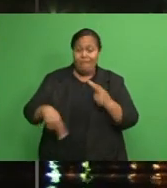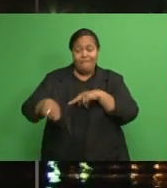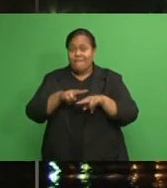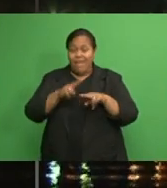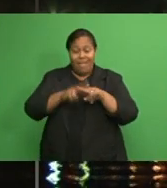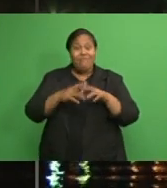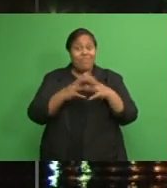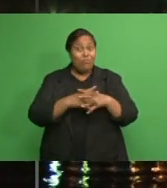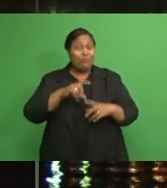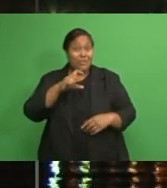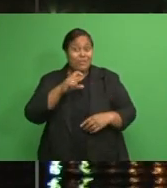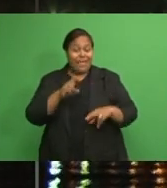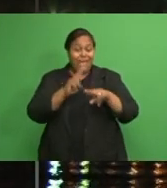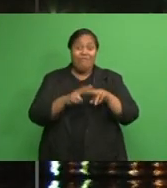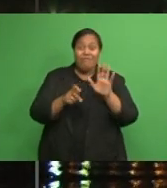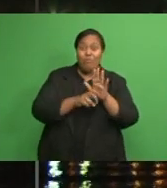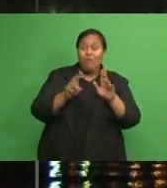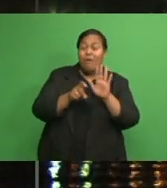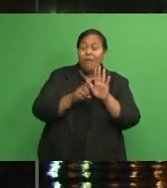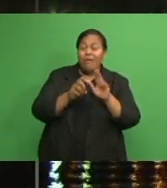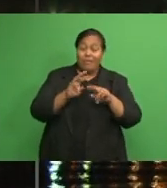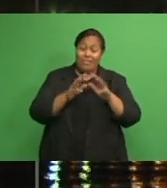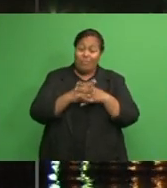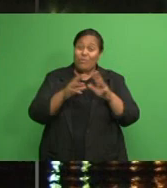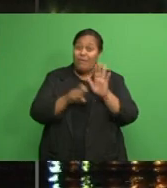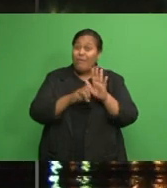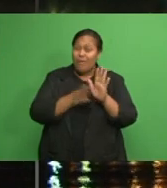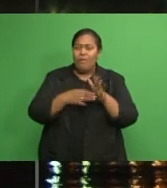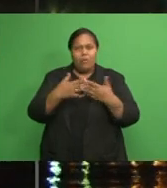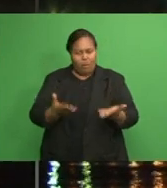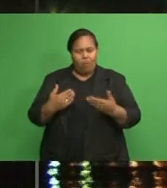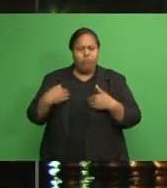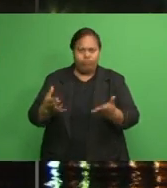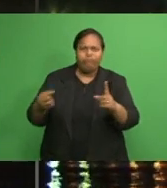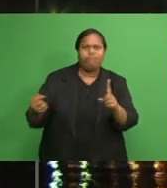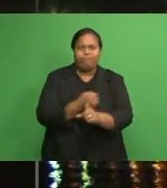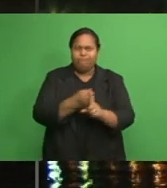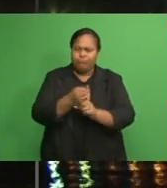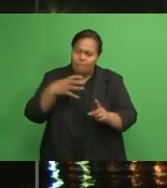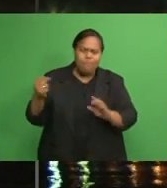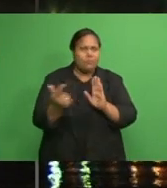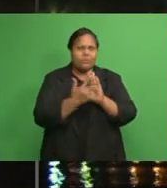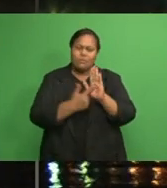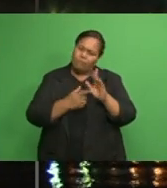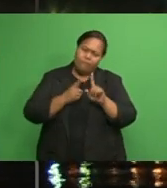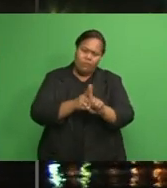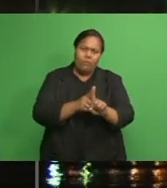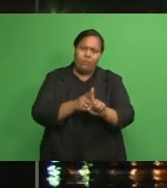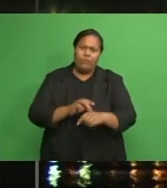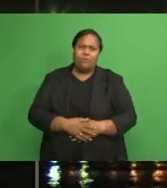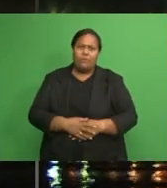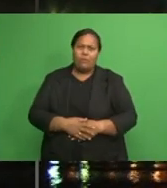and the Fiji Women's Rights Movement have tabled a petition calling on the FCS to follow the legal procedures and protocols of